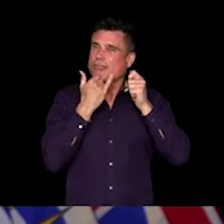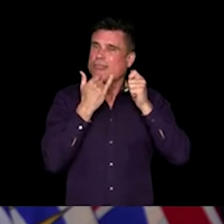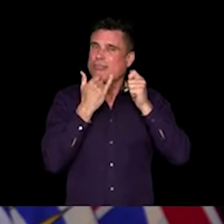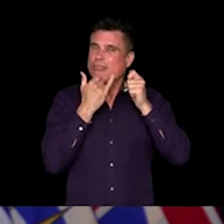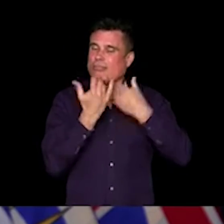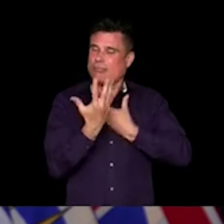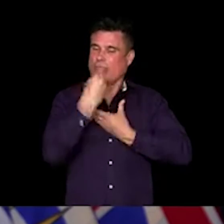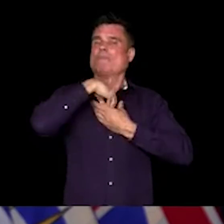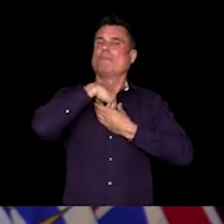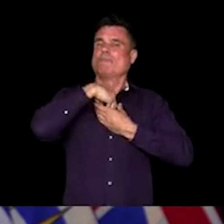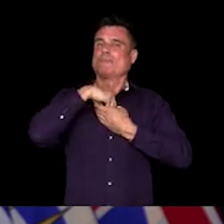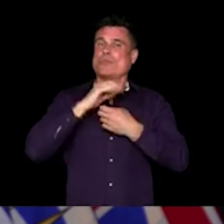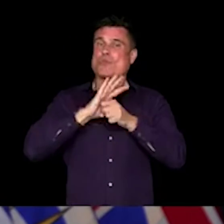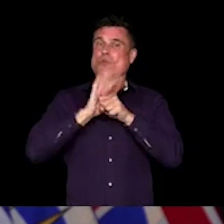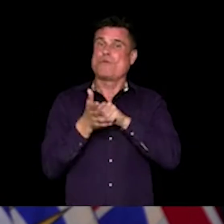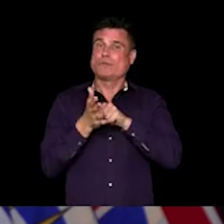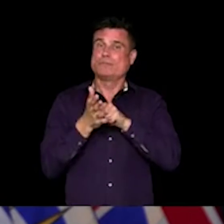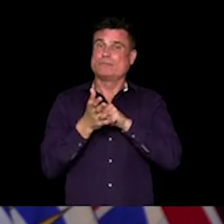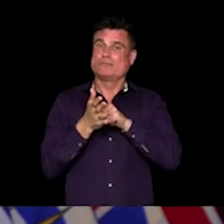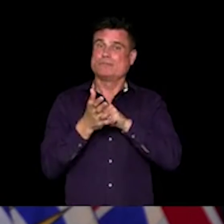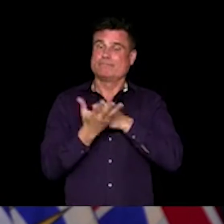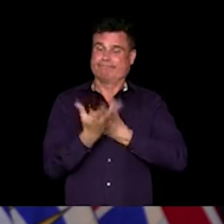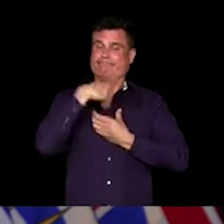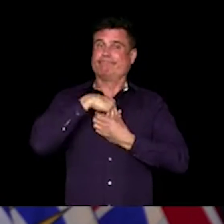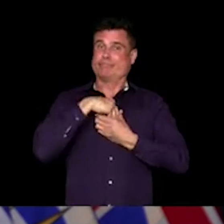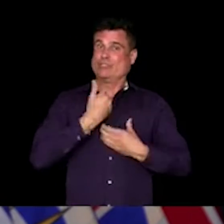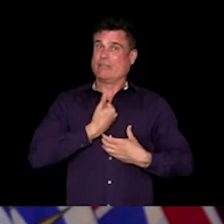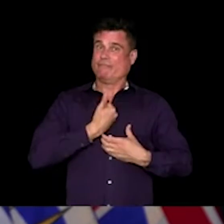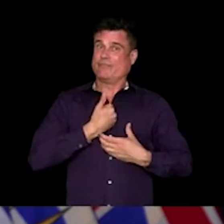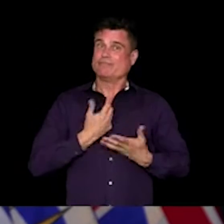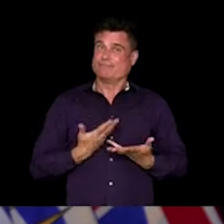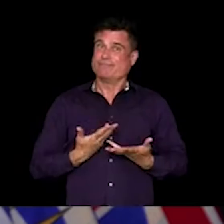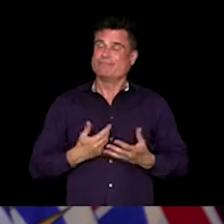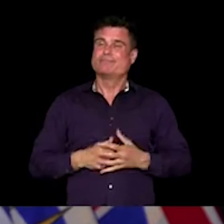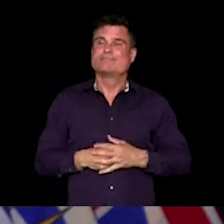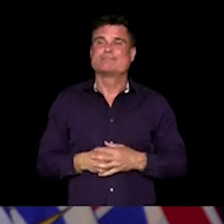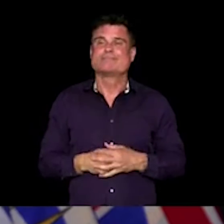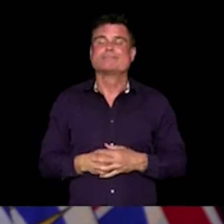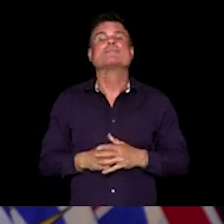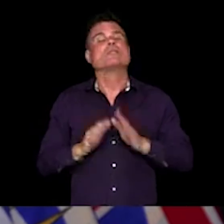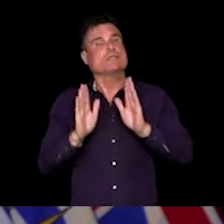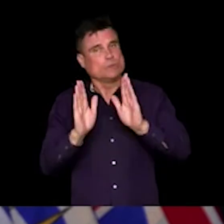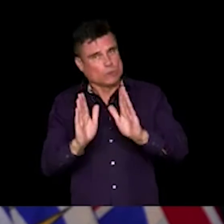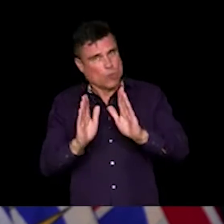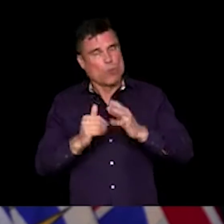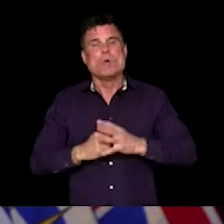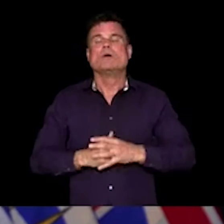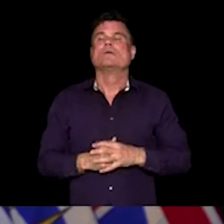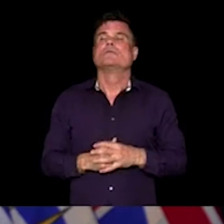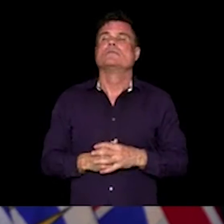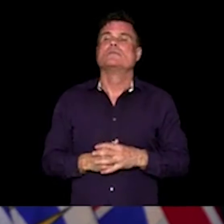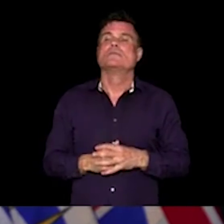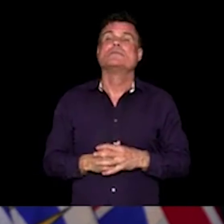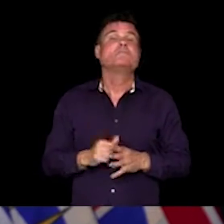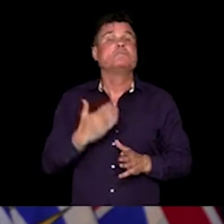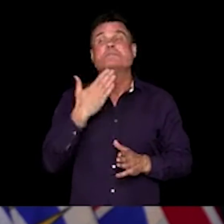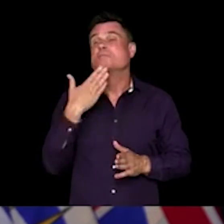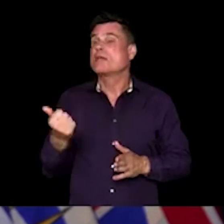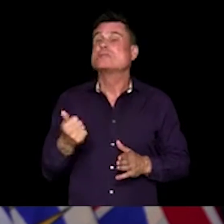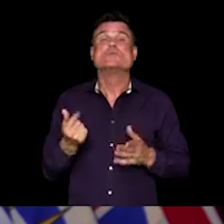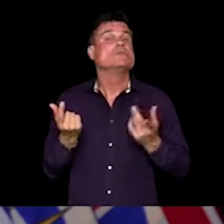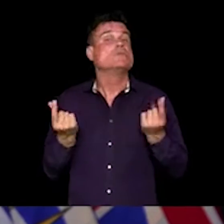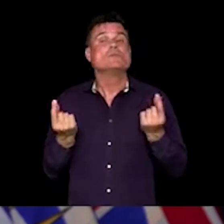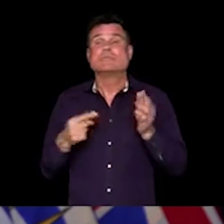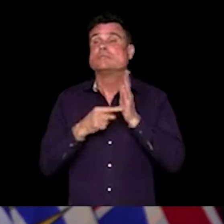keep those physical distances. But if we are taking the bus, for example, then it works best if we are both wearing one, because